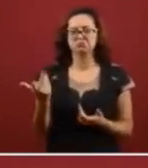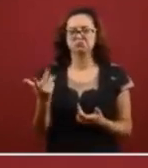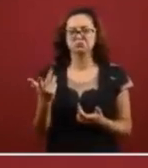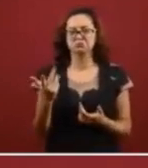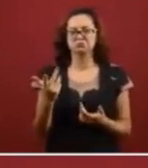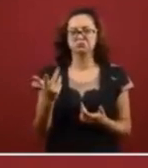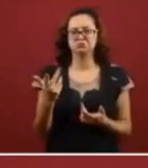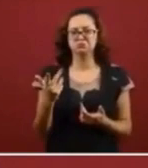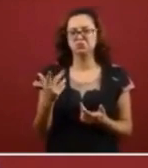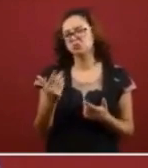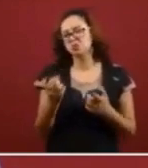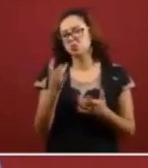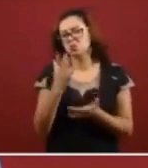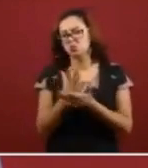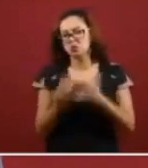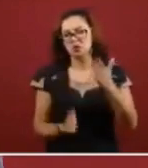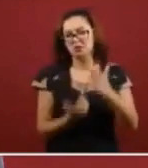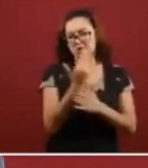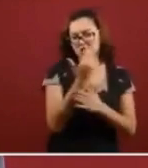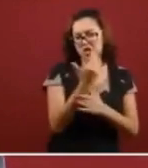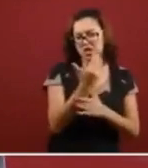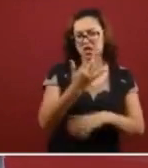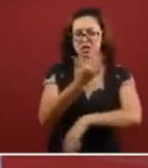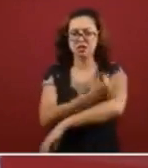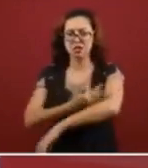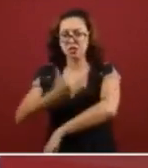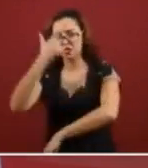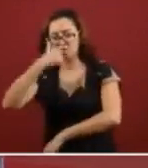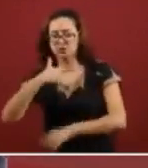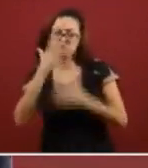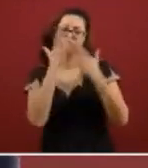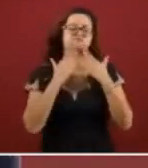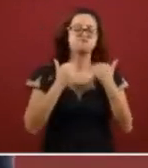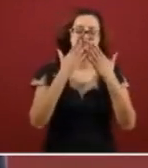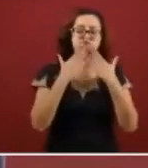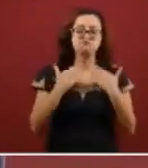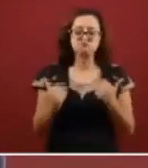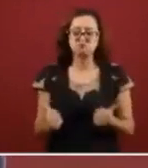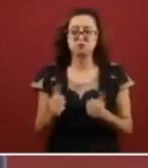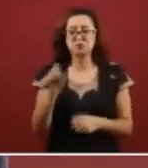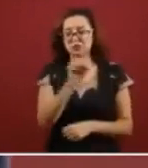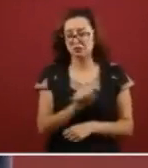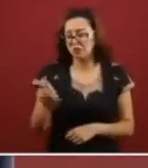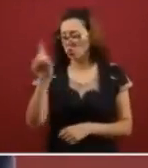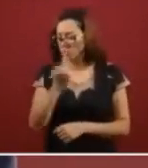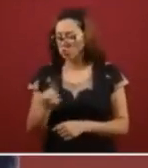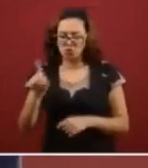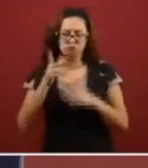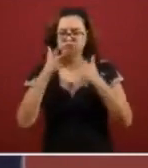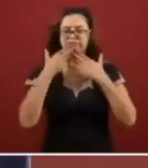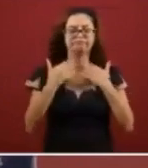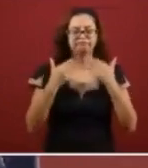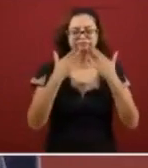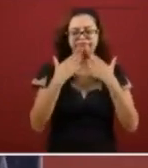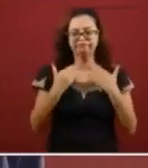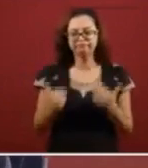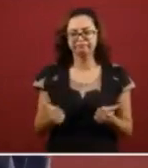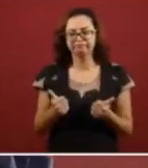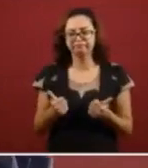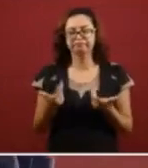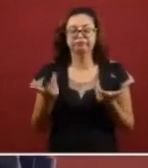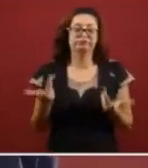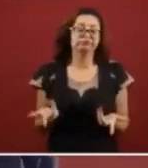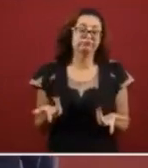They don't have radiology for the night or in the middle of the night or in the morning, and also not